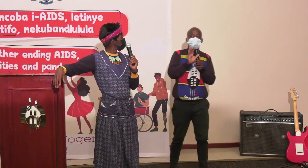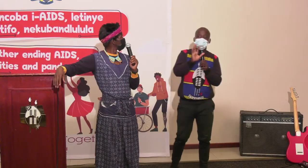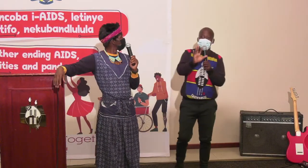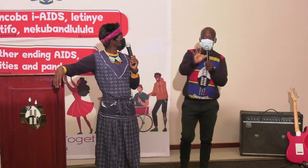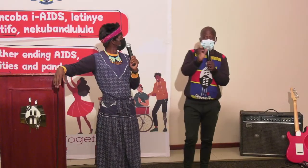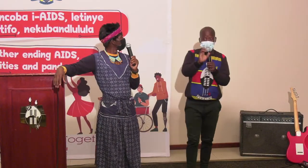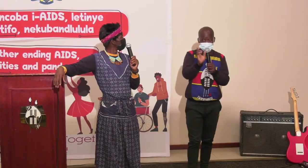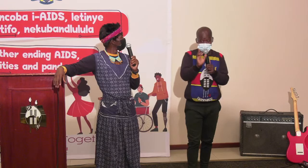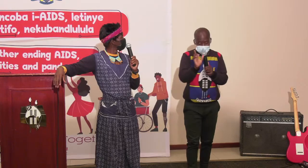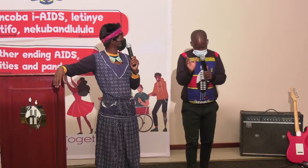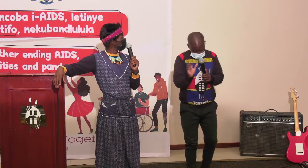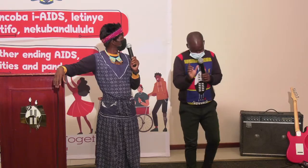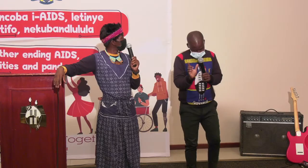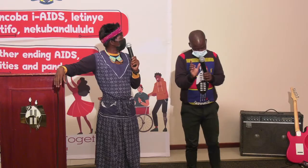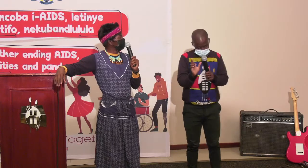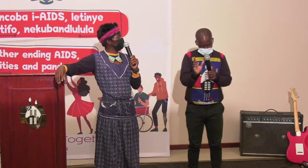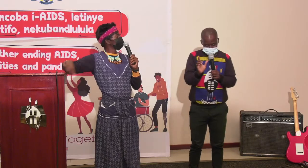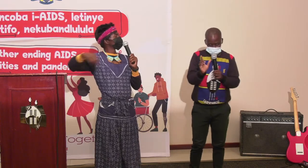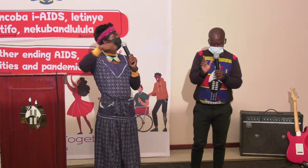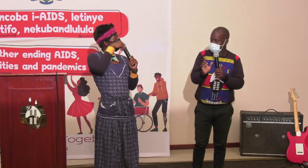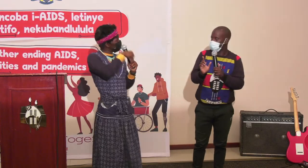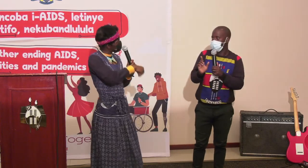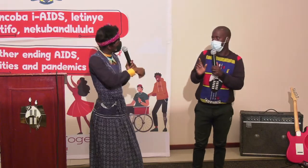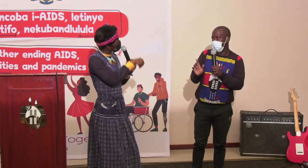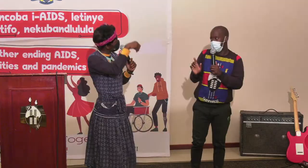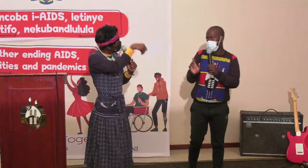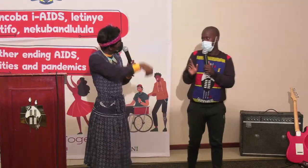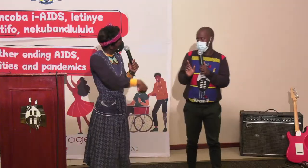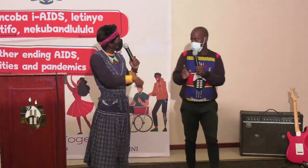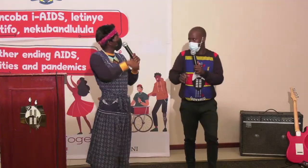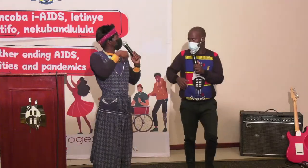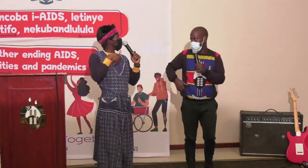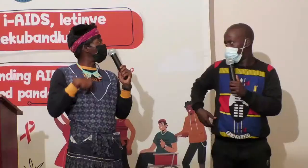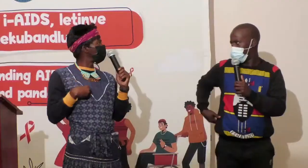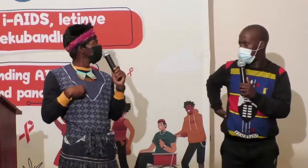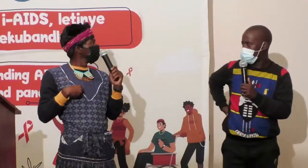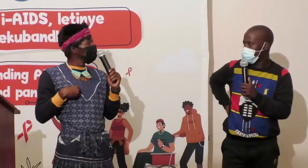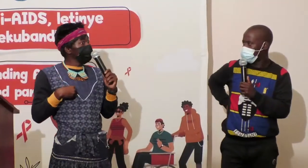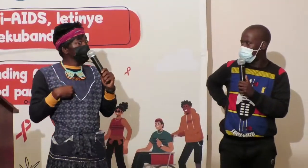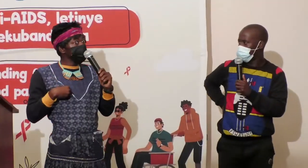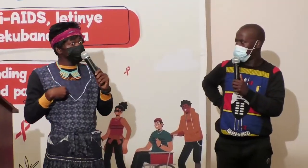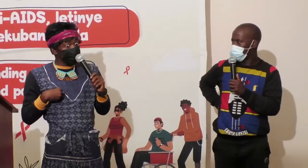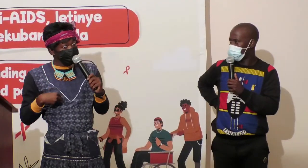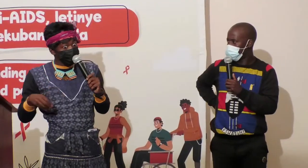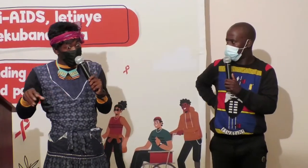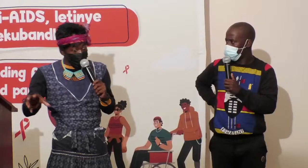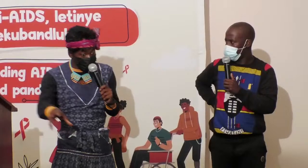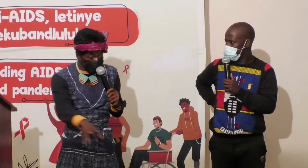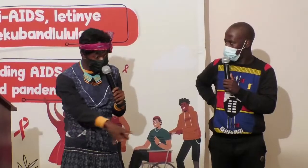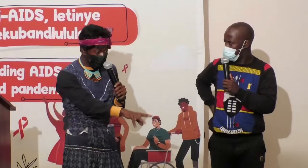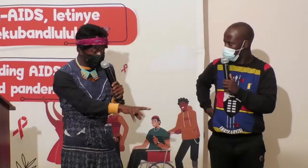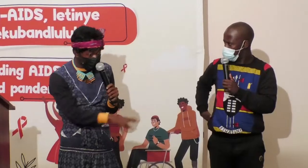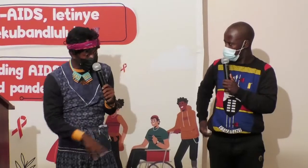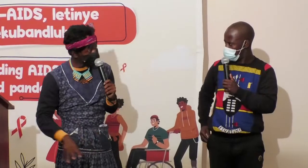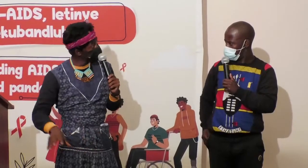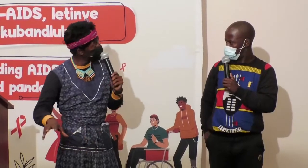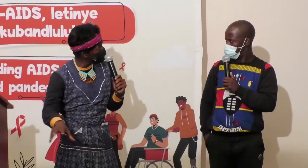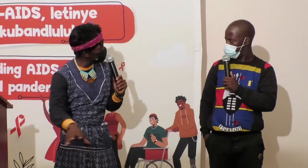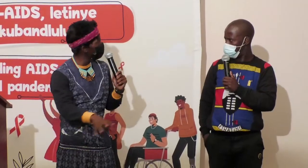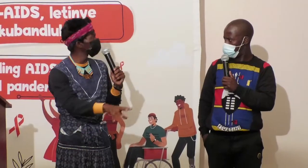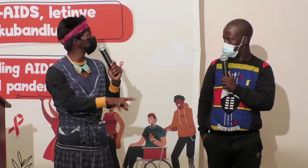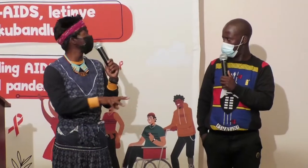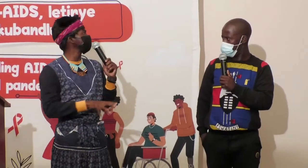Ningabo jaka lokushaya ningeva kahle. Ngishiso yini ngesilwane ukuthi nature ufana nami. Nature silwane konke lokula